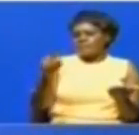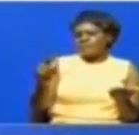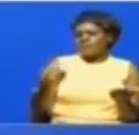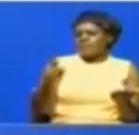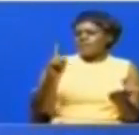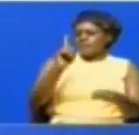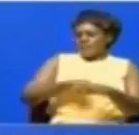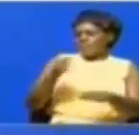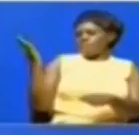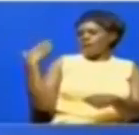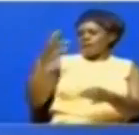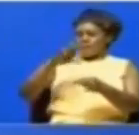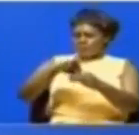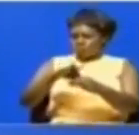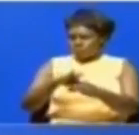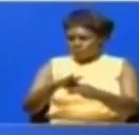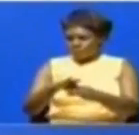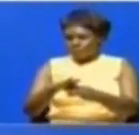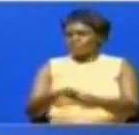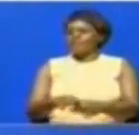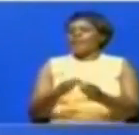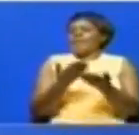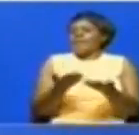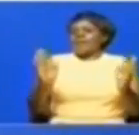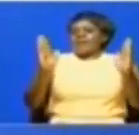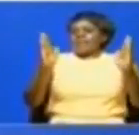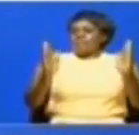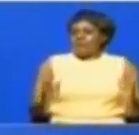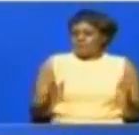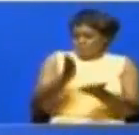during the last election. So whoever was part of that problem,